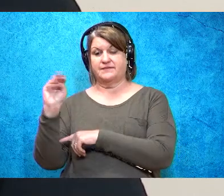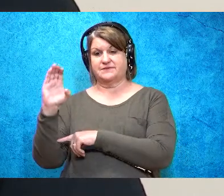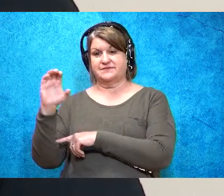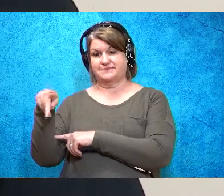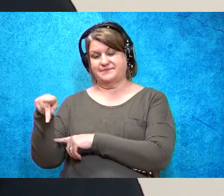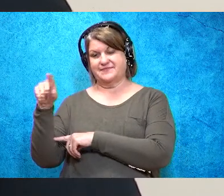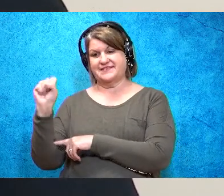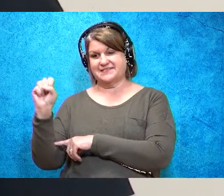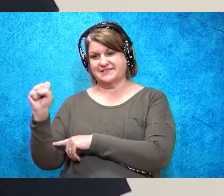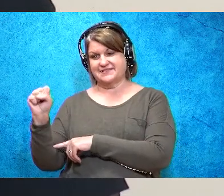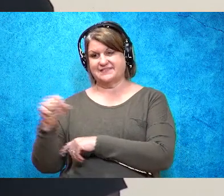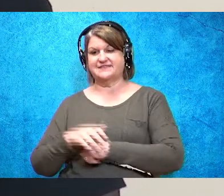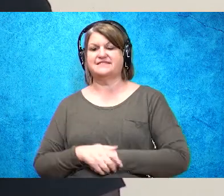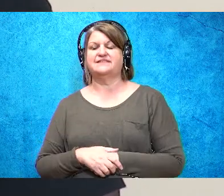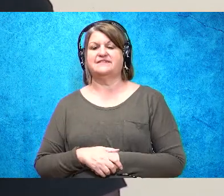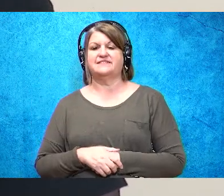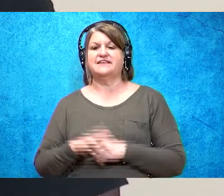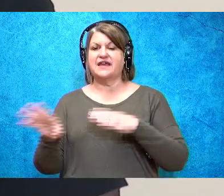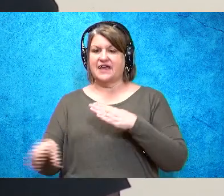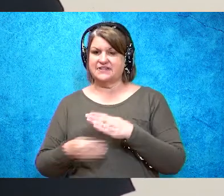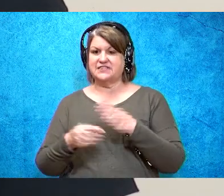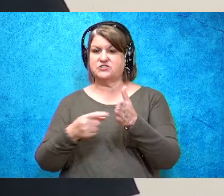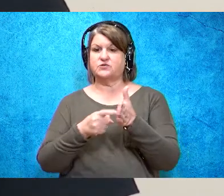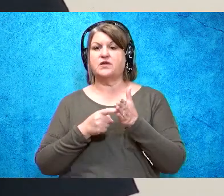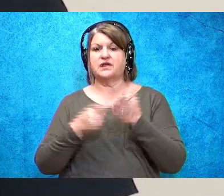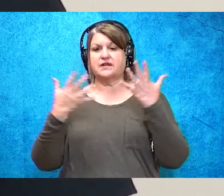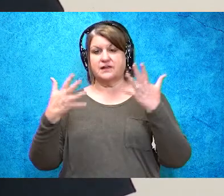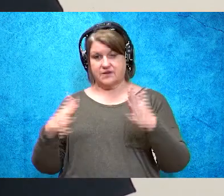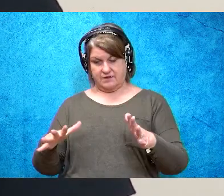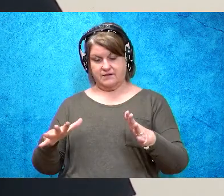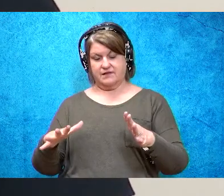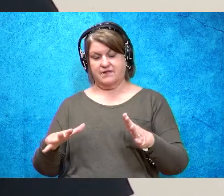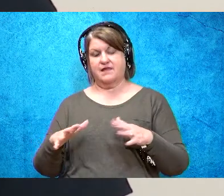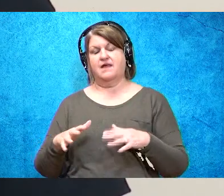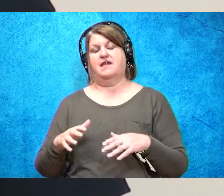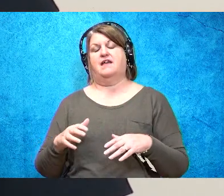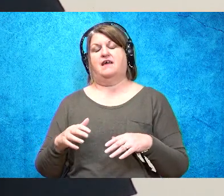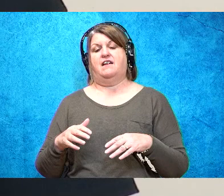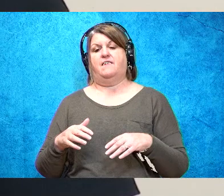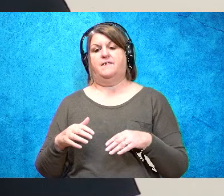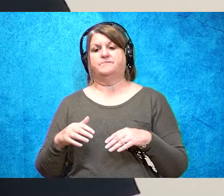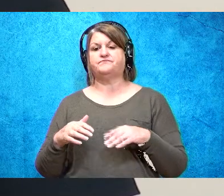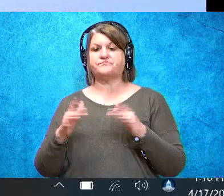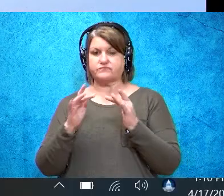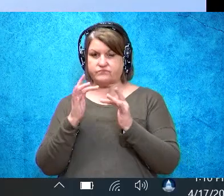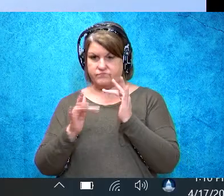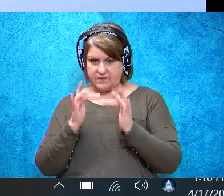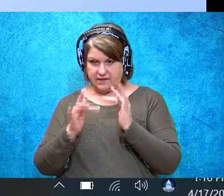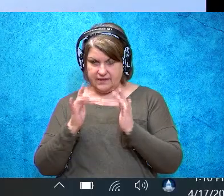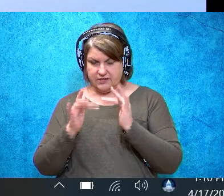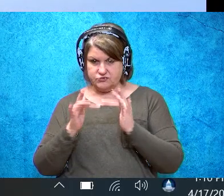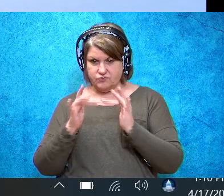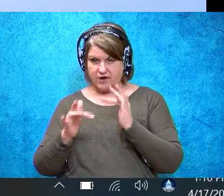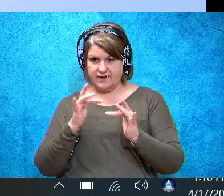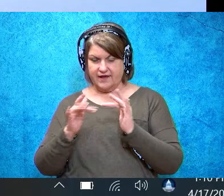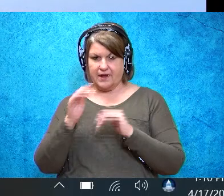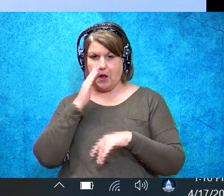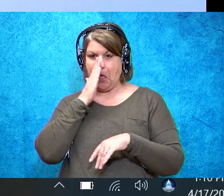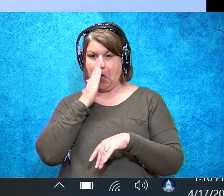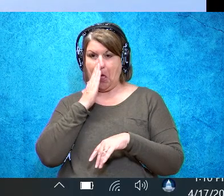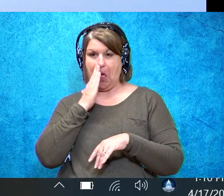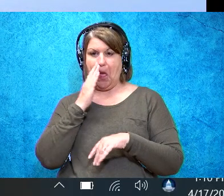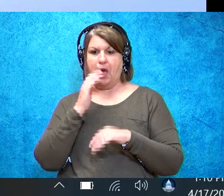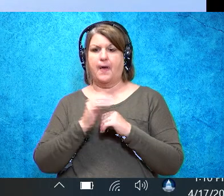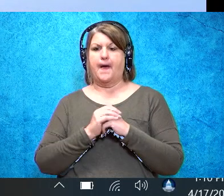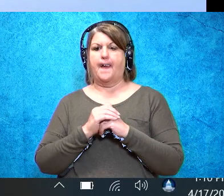Additional requirements would be completing an electronic career portfolio through the Cooter Career Planning System, which would consist